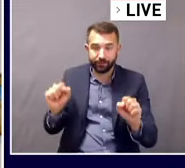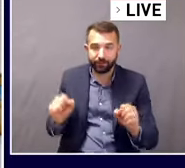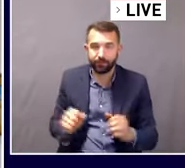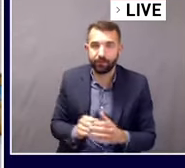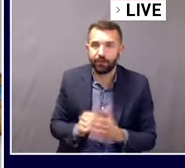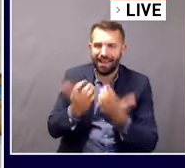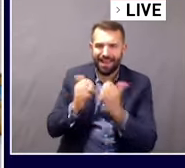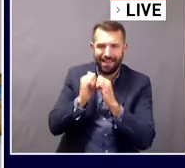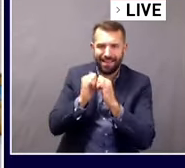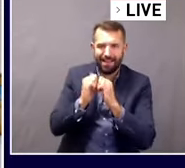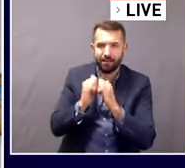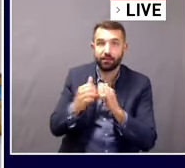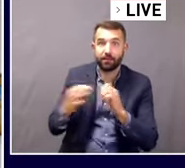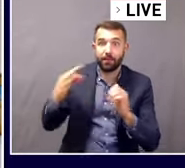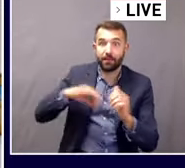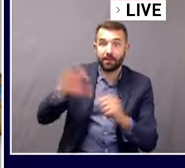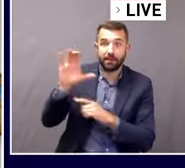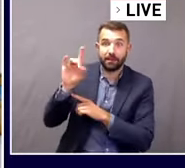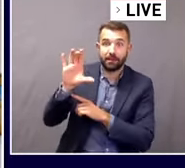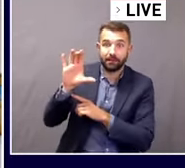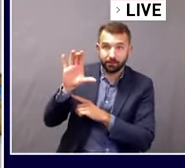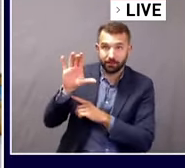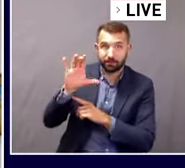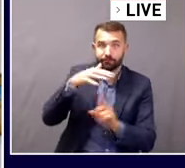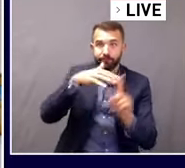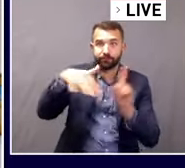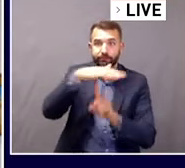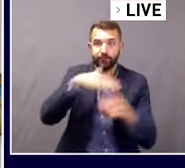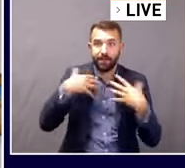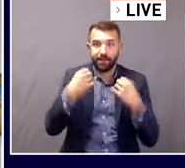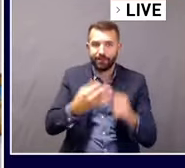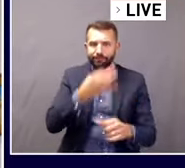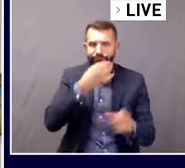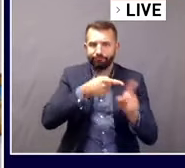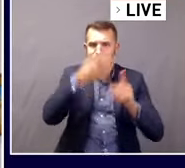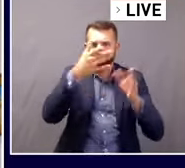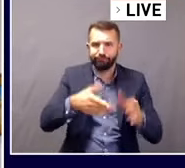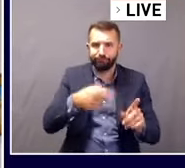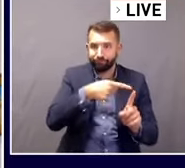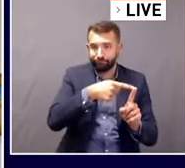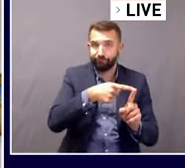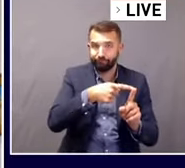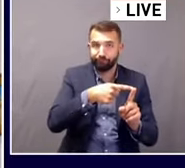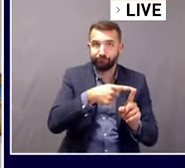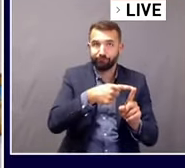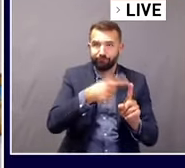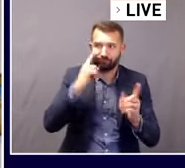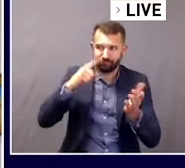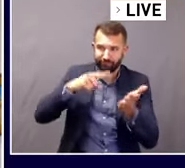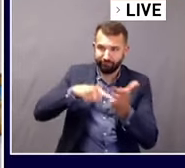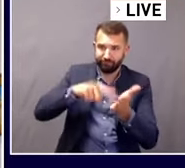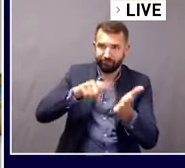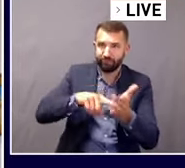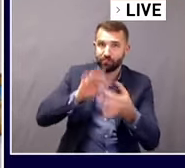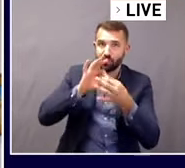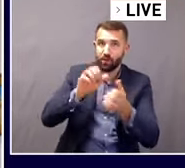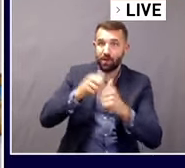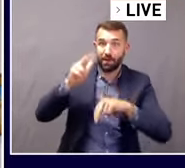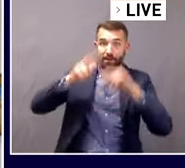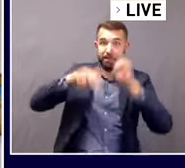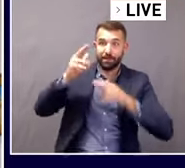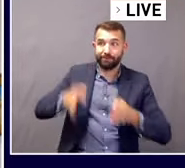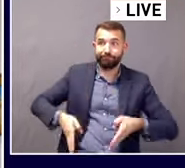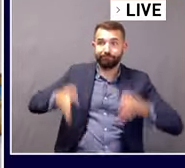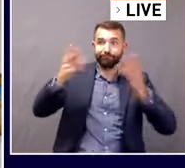other environmental health experts have been talking about with respect to buildings for years. Things like ensuring adequate airflow